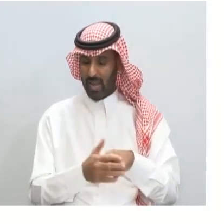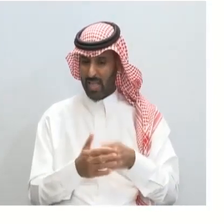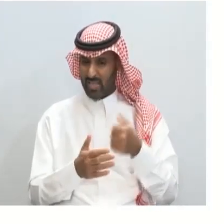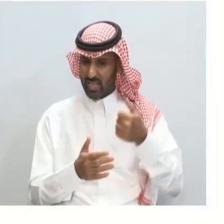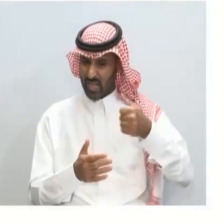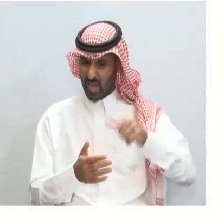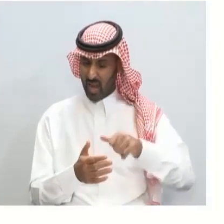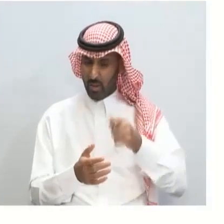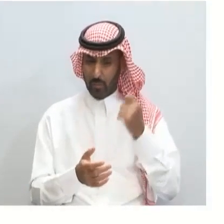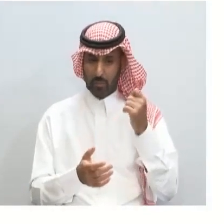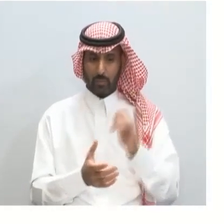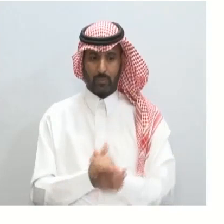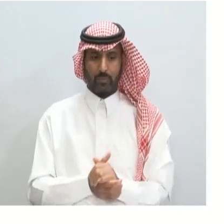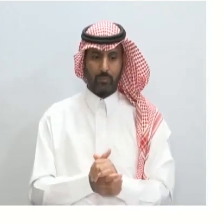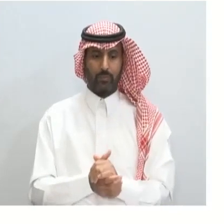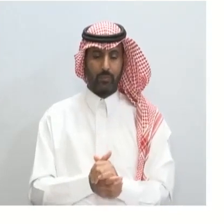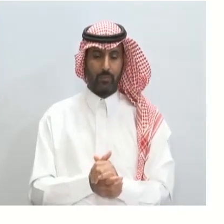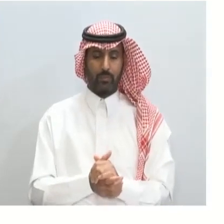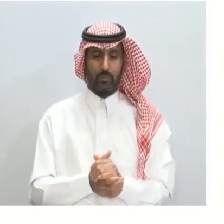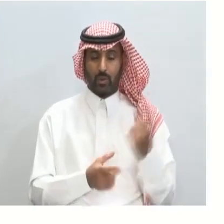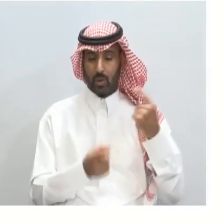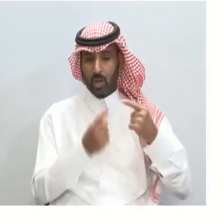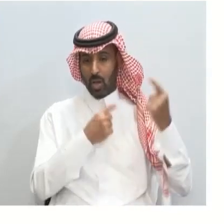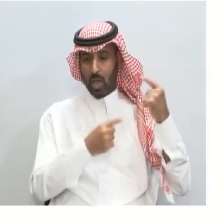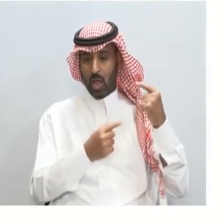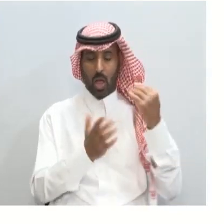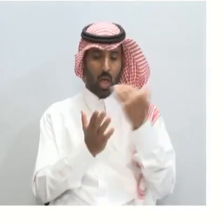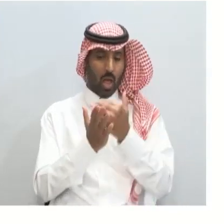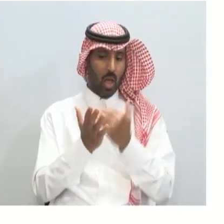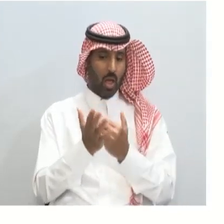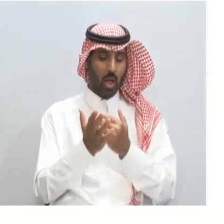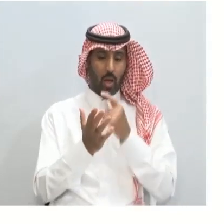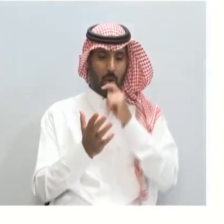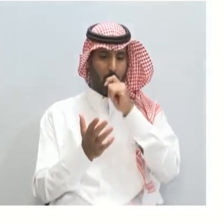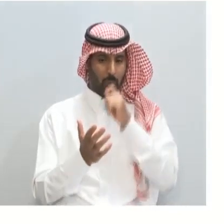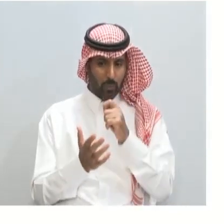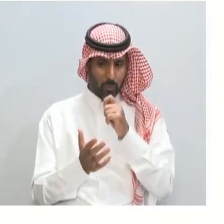or something. Here's a cultural note for you.